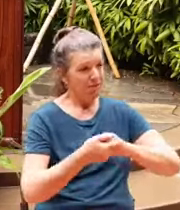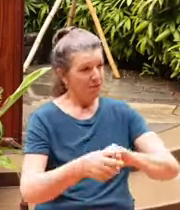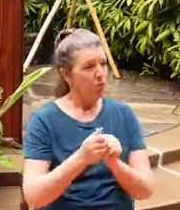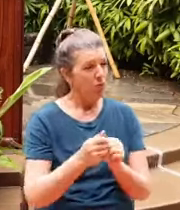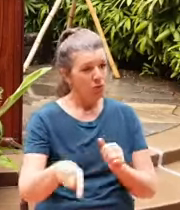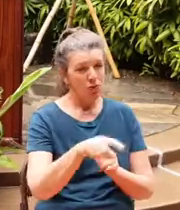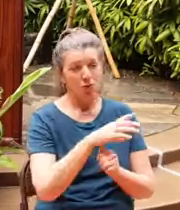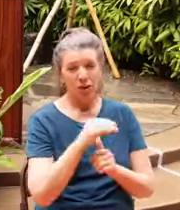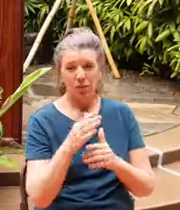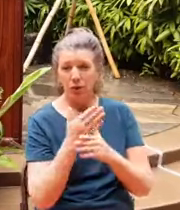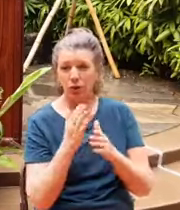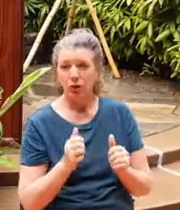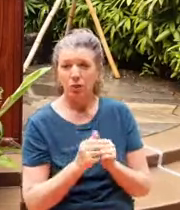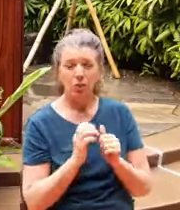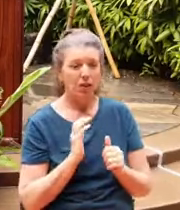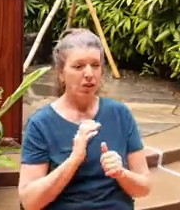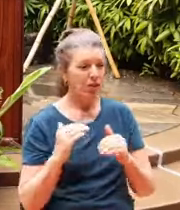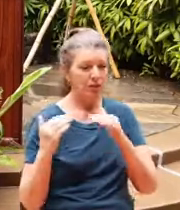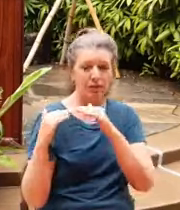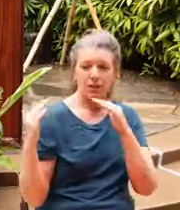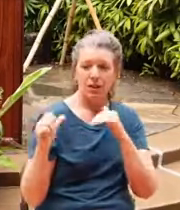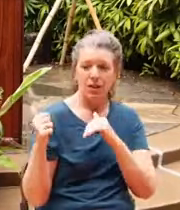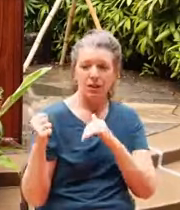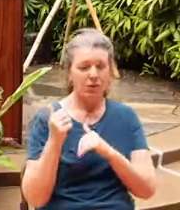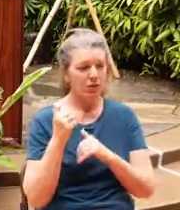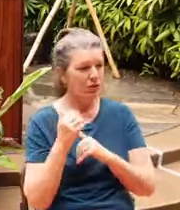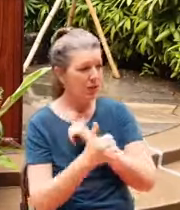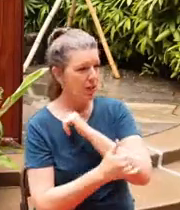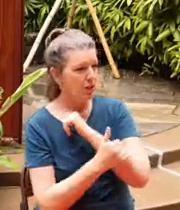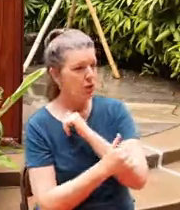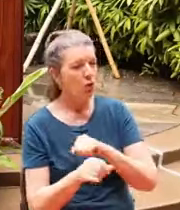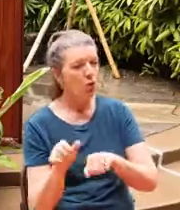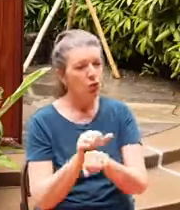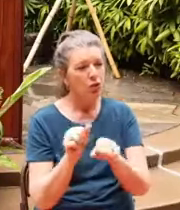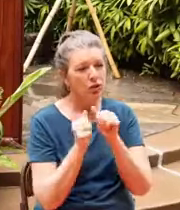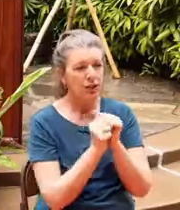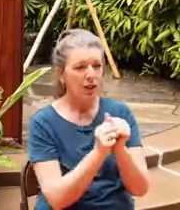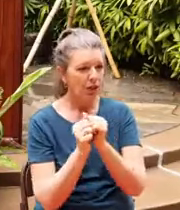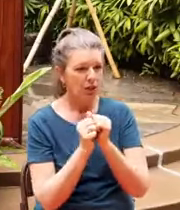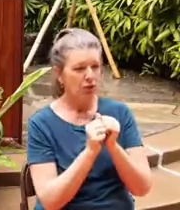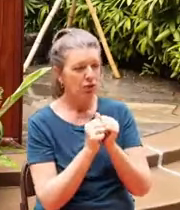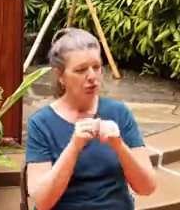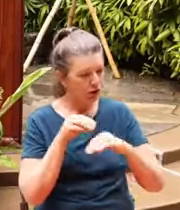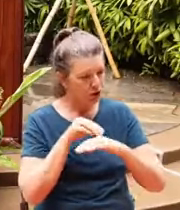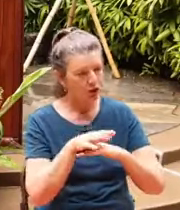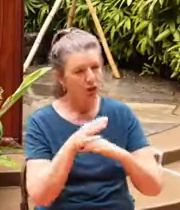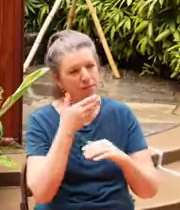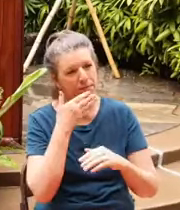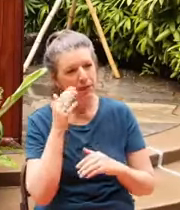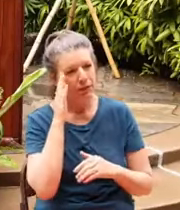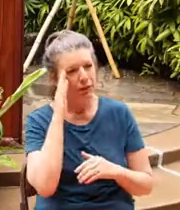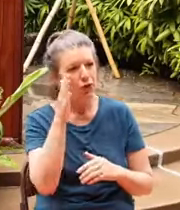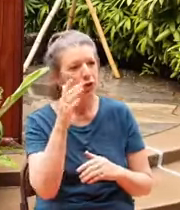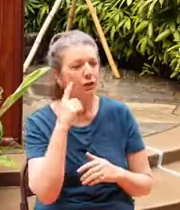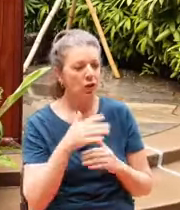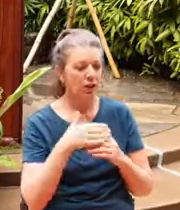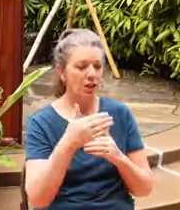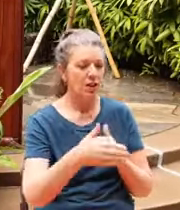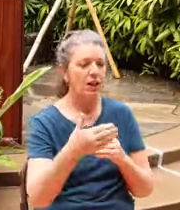partnership of our fellow counties as we work together to shape a better future for the